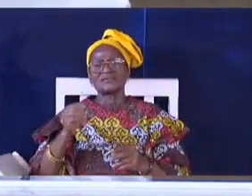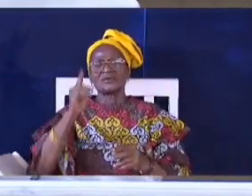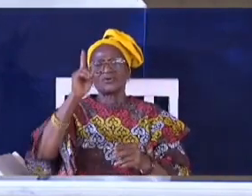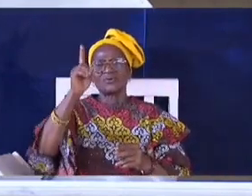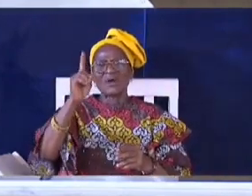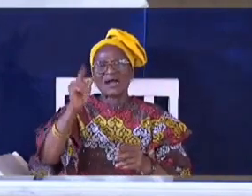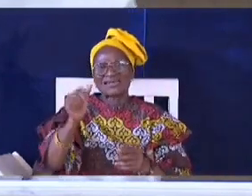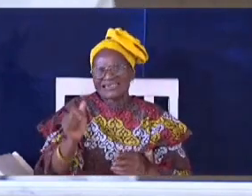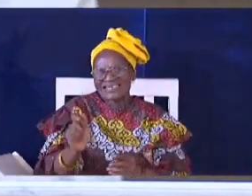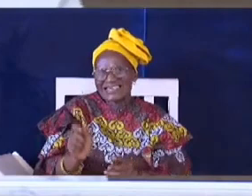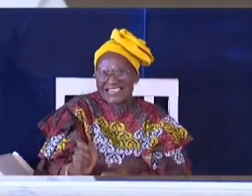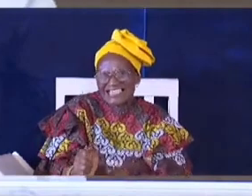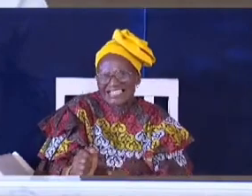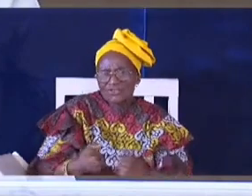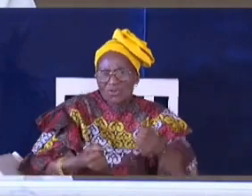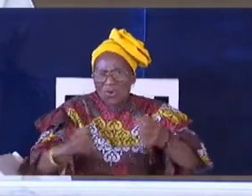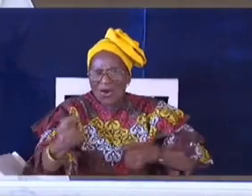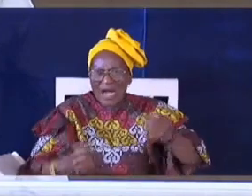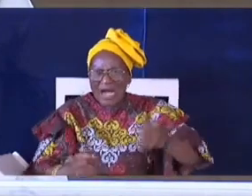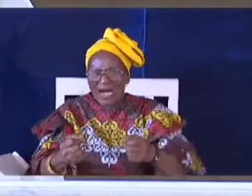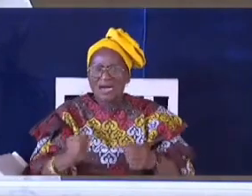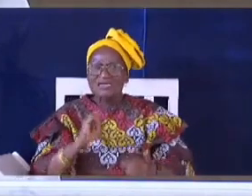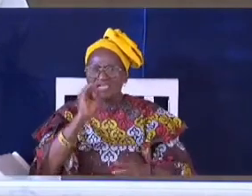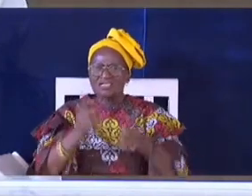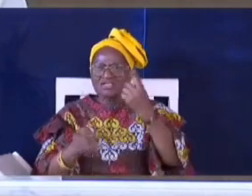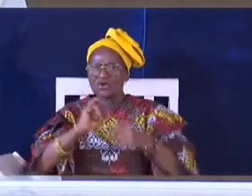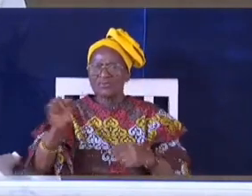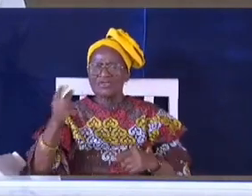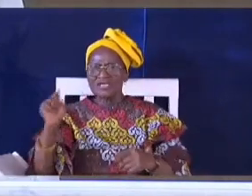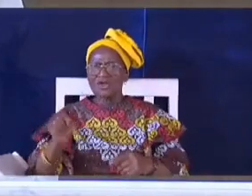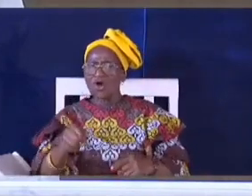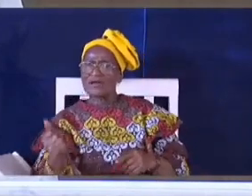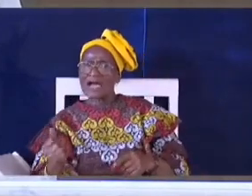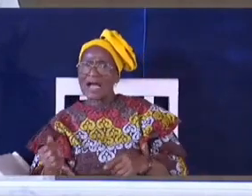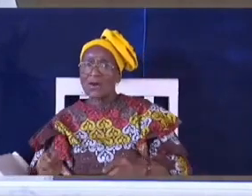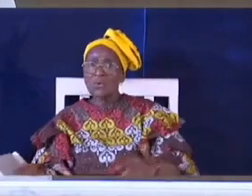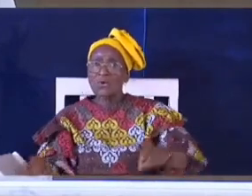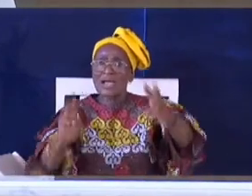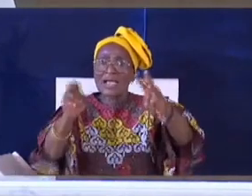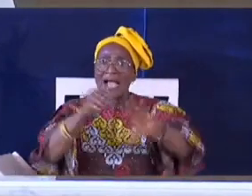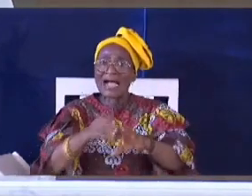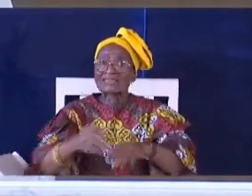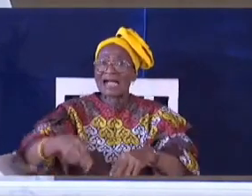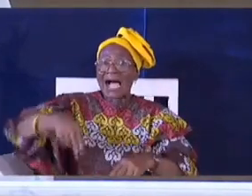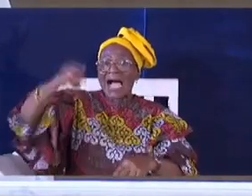one little car is coming the other way at high speed